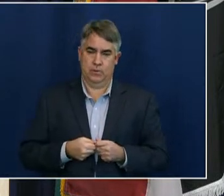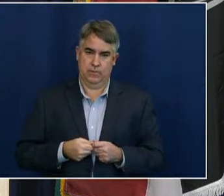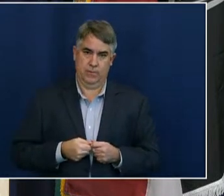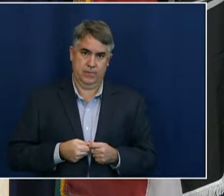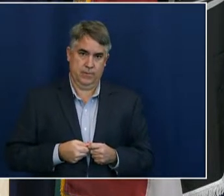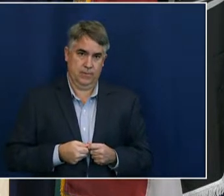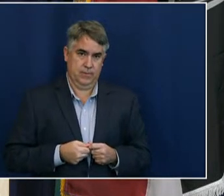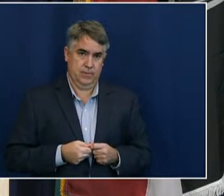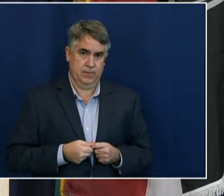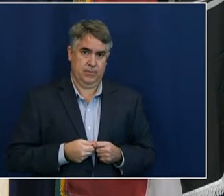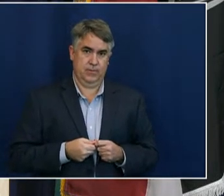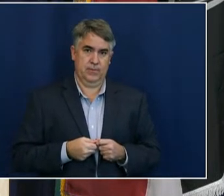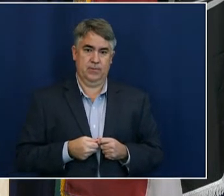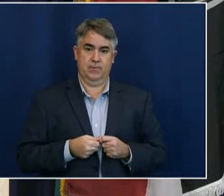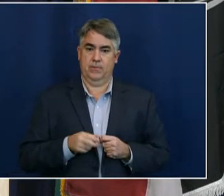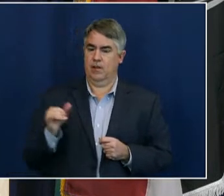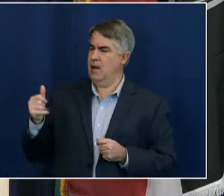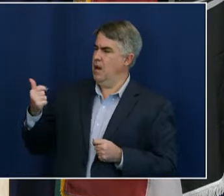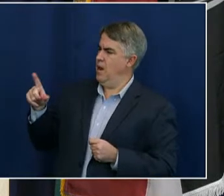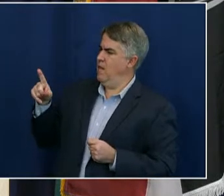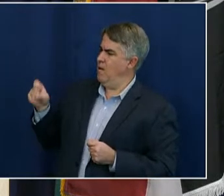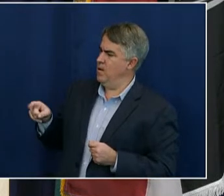The other thing that we heard,